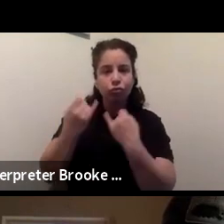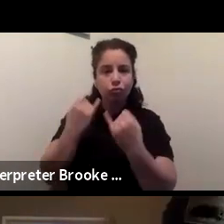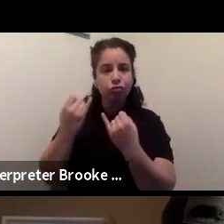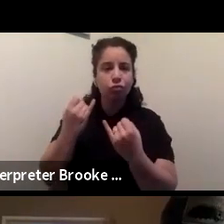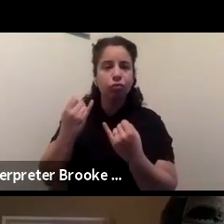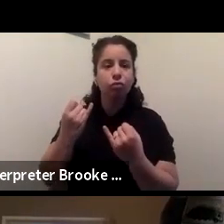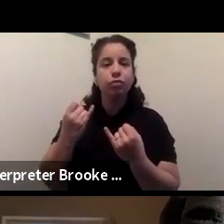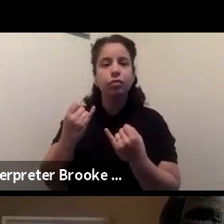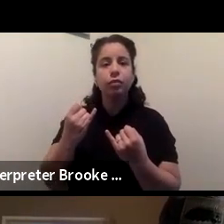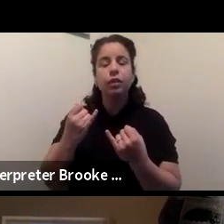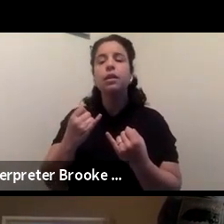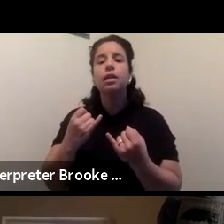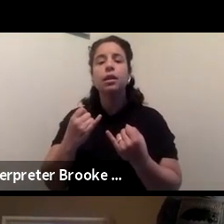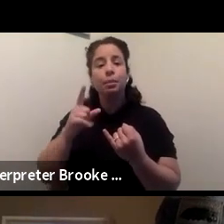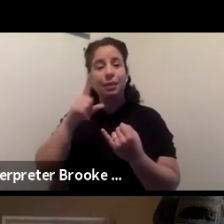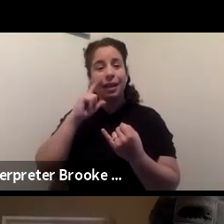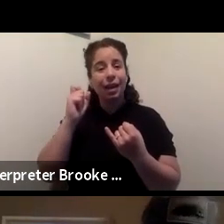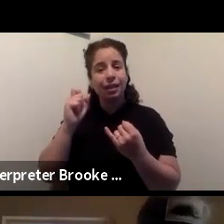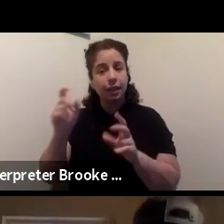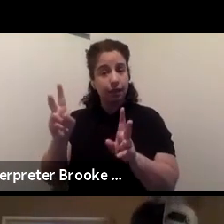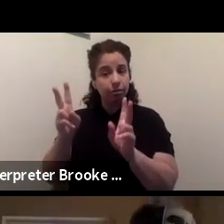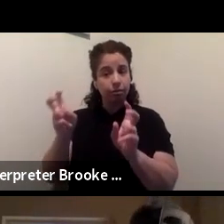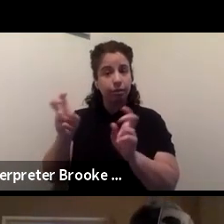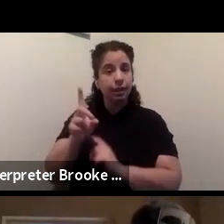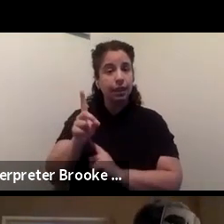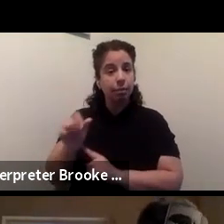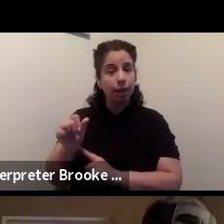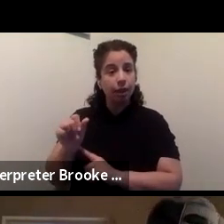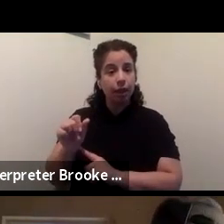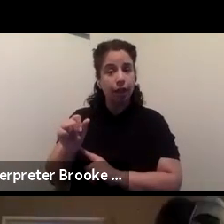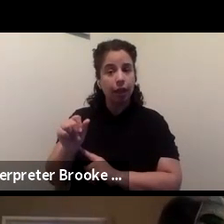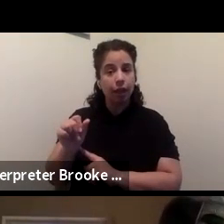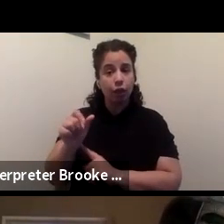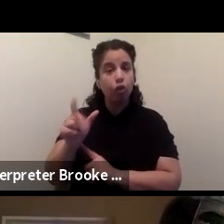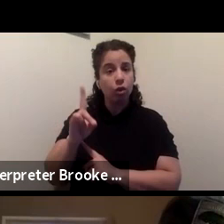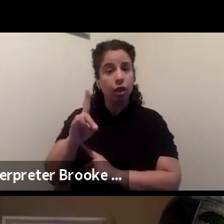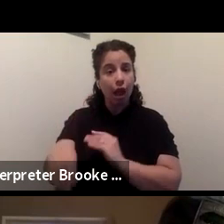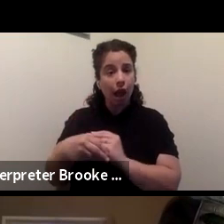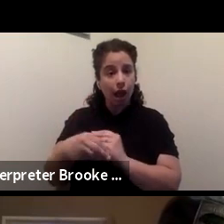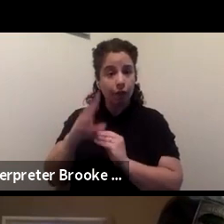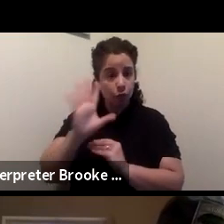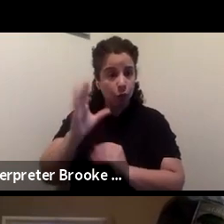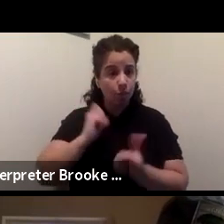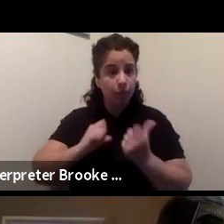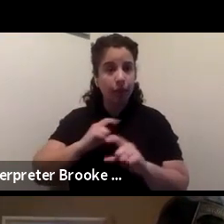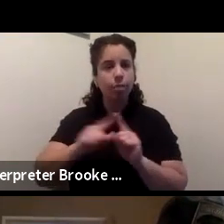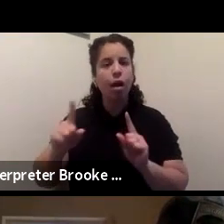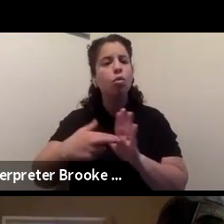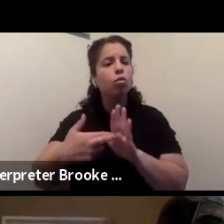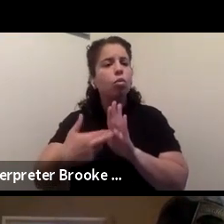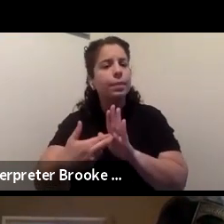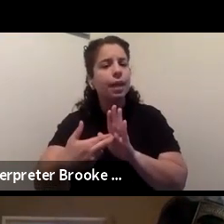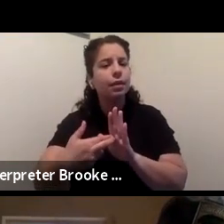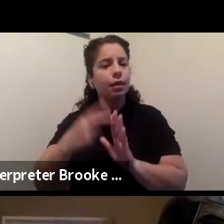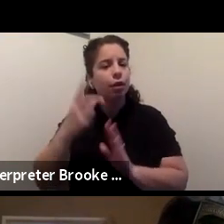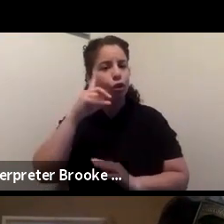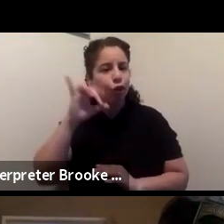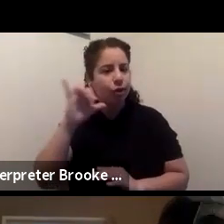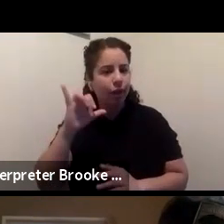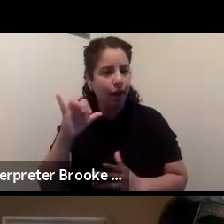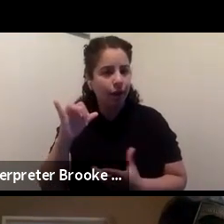how disability is being represented in the plays, which was